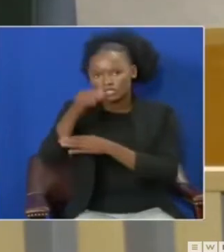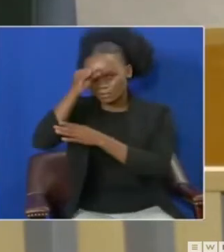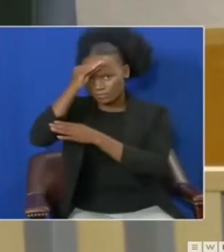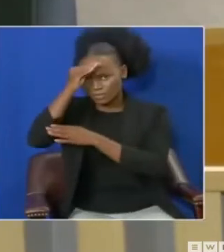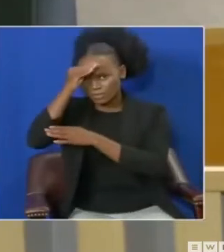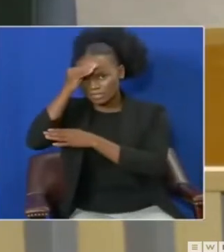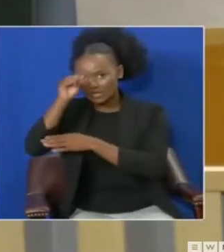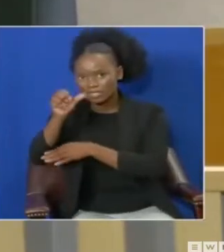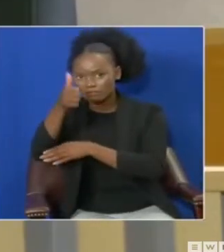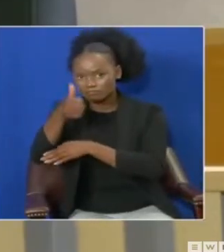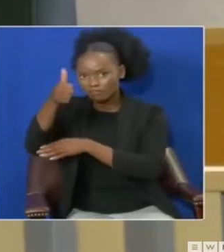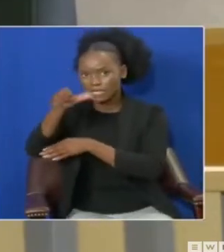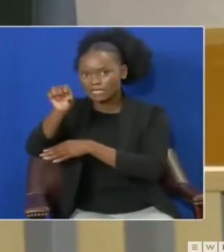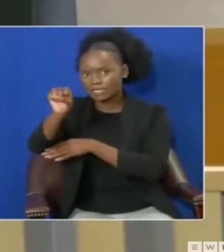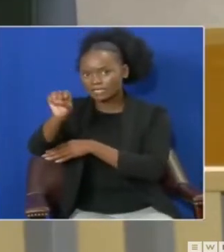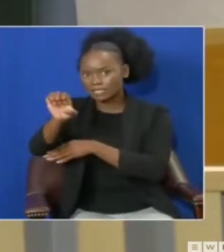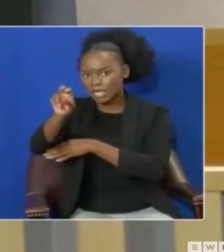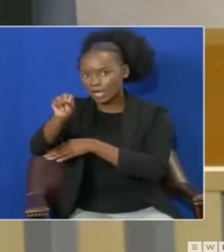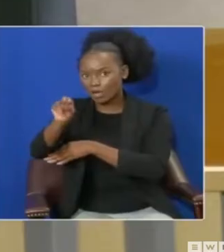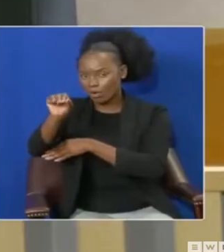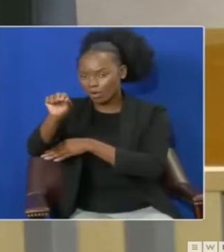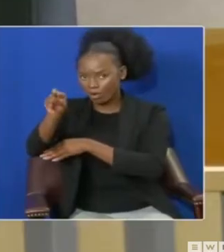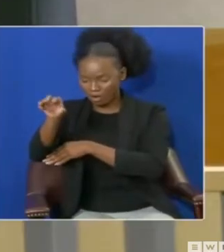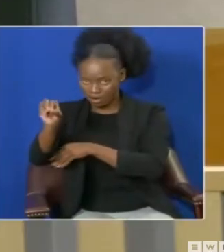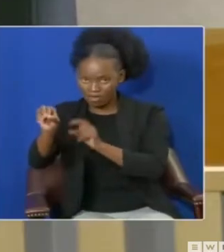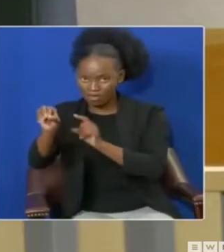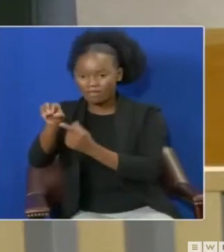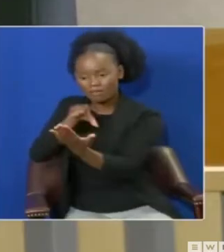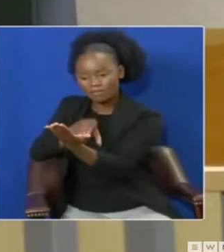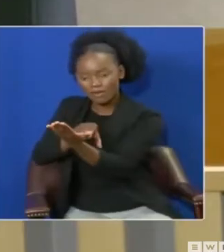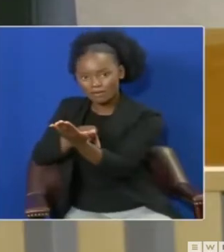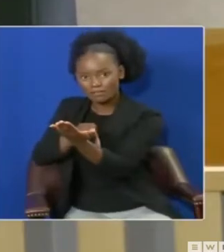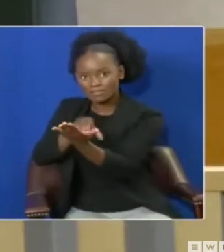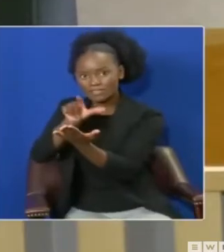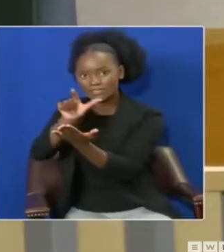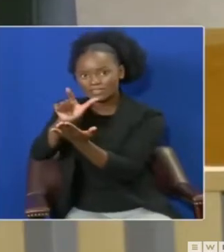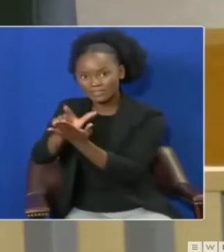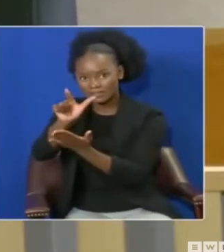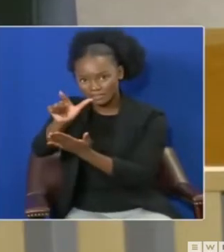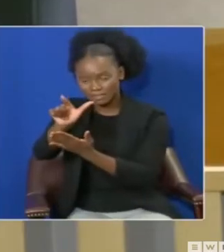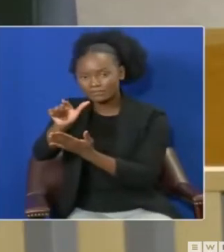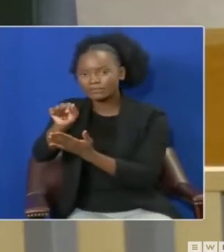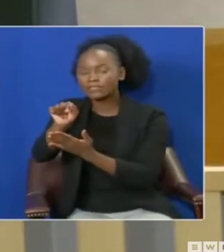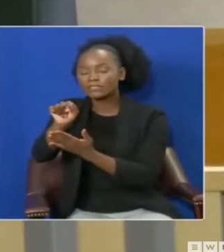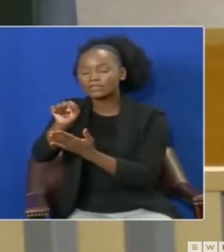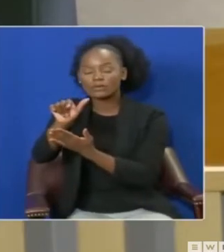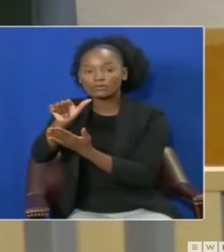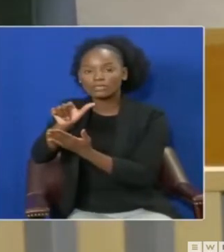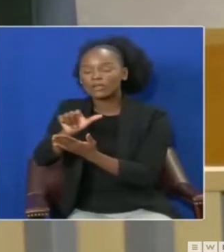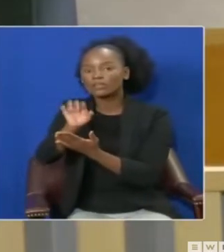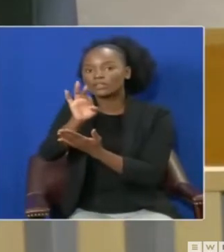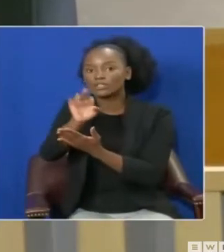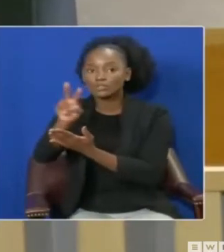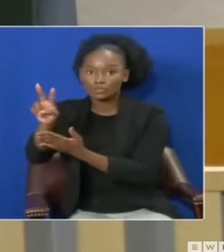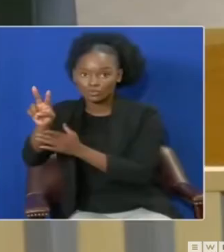and I'm looking at page 17, paragraph 35.2, there is again memo Biz